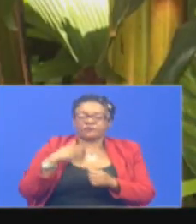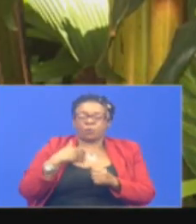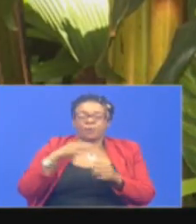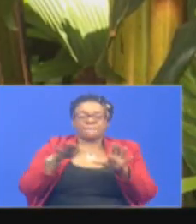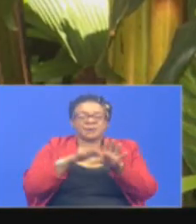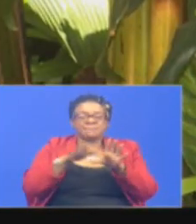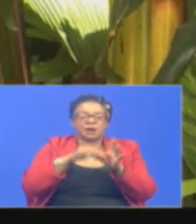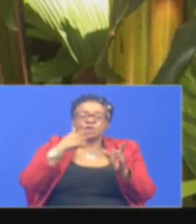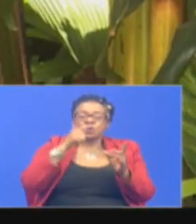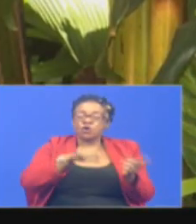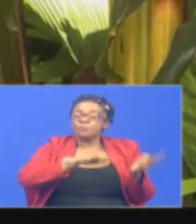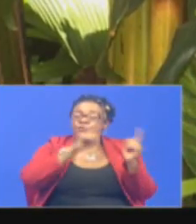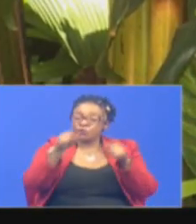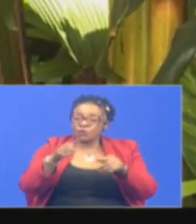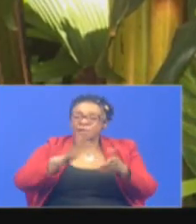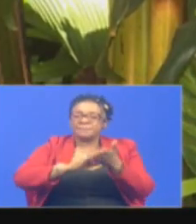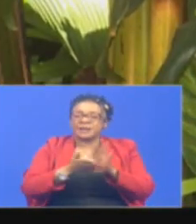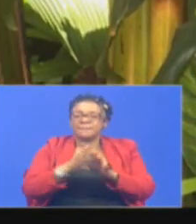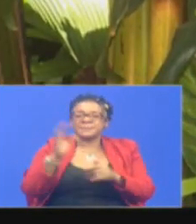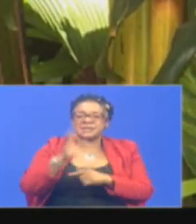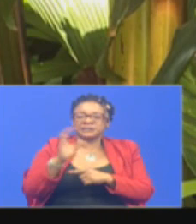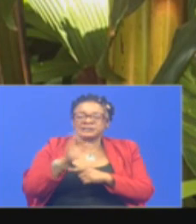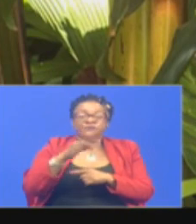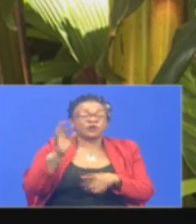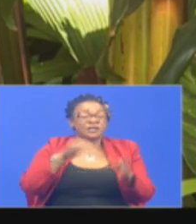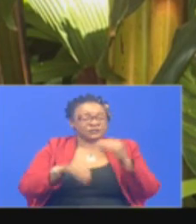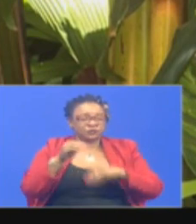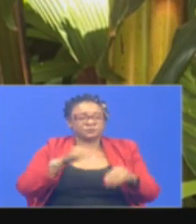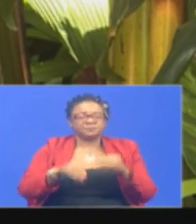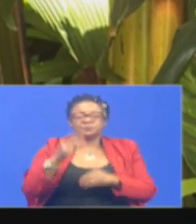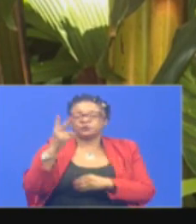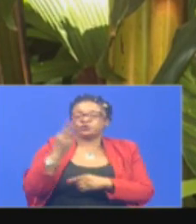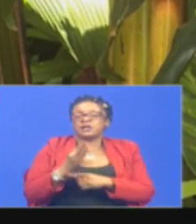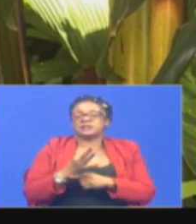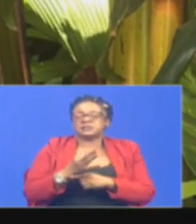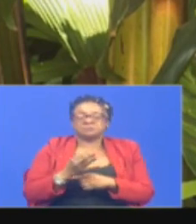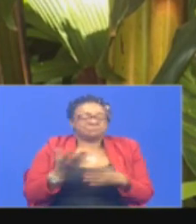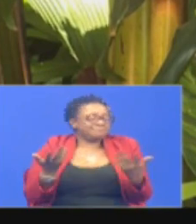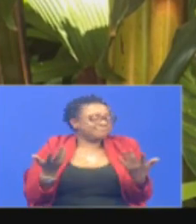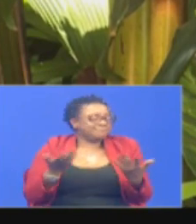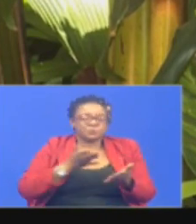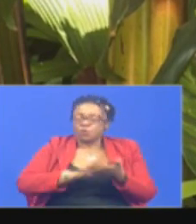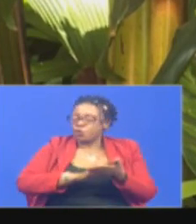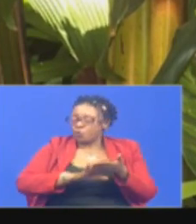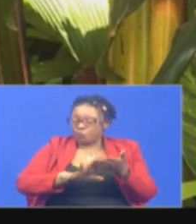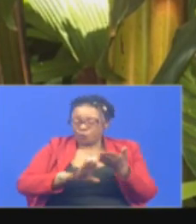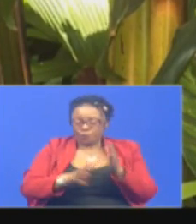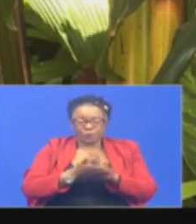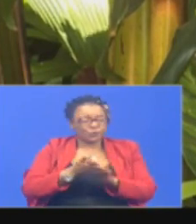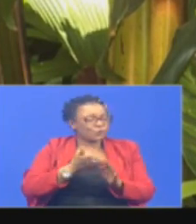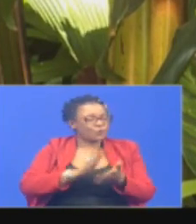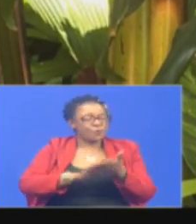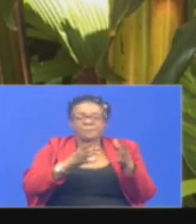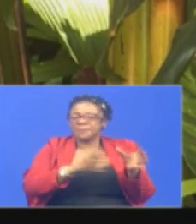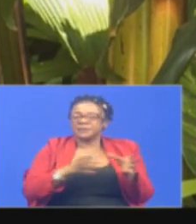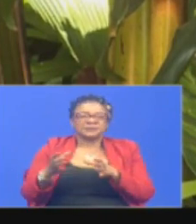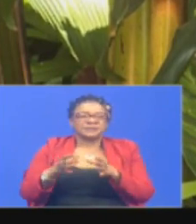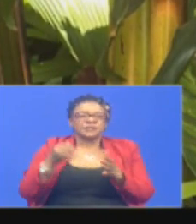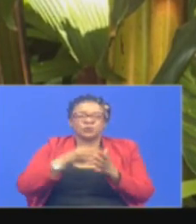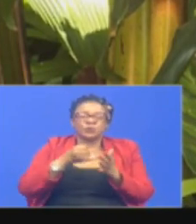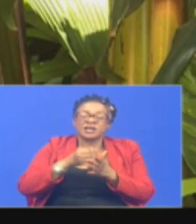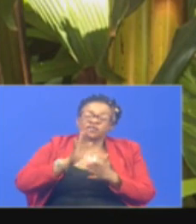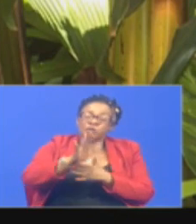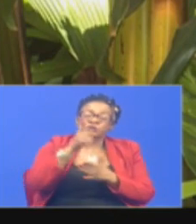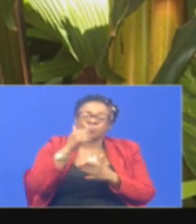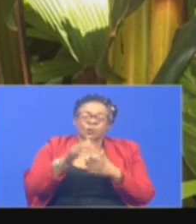to become candidates for elections are two-thirds. There is no party that has. None. Even the ones led by women don't have, I